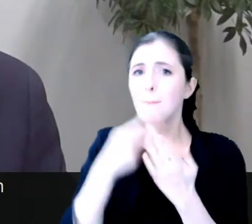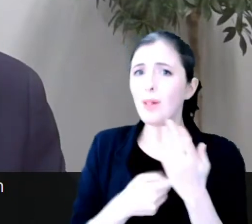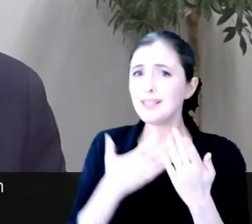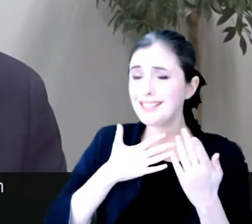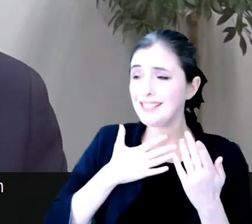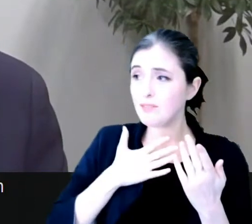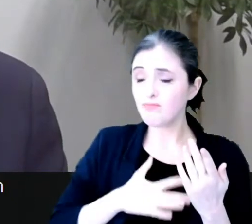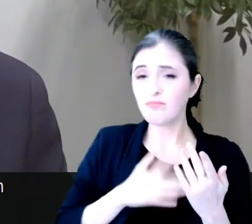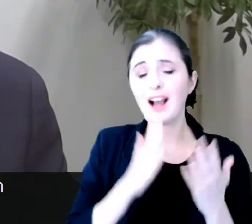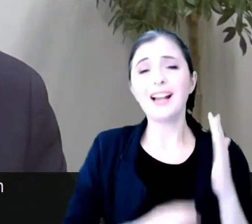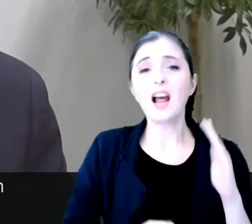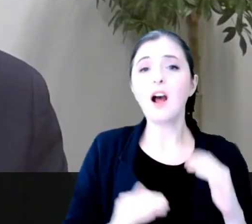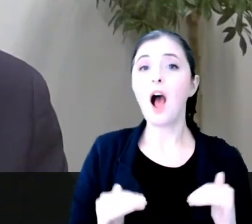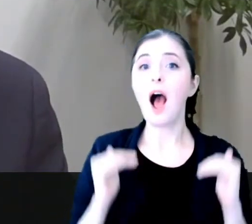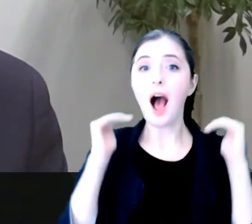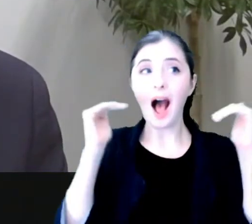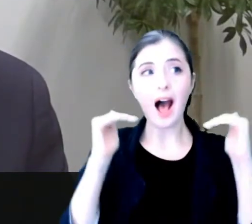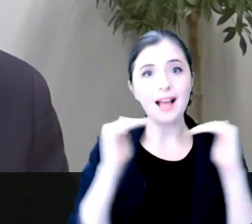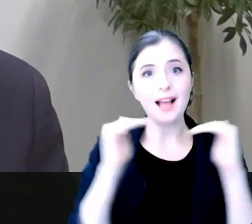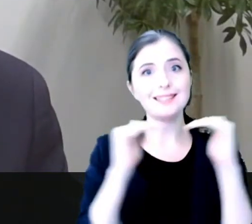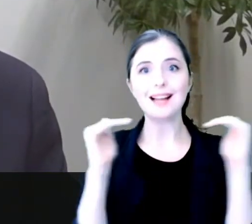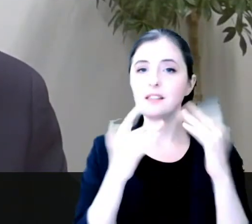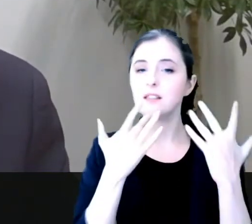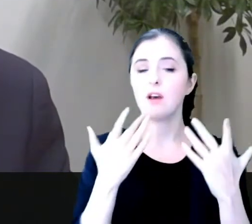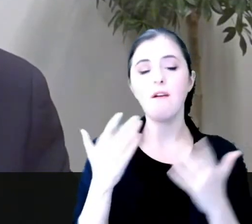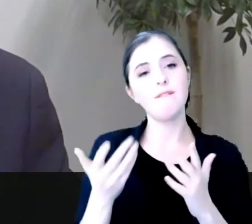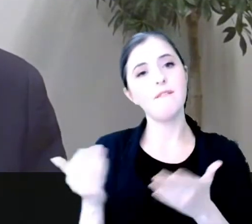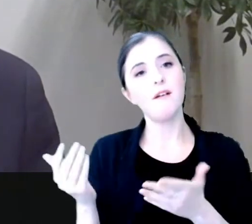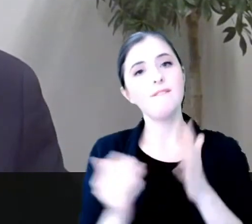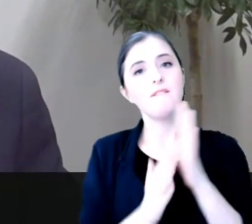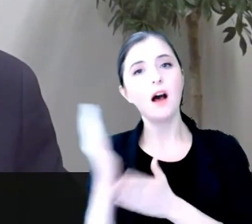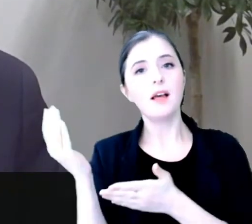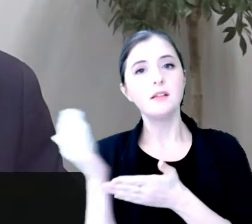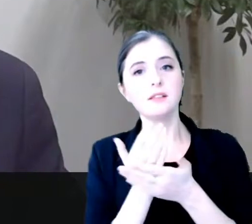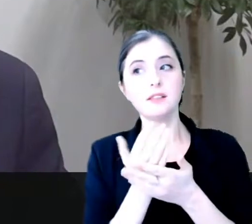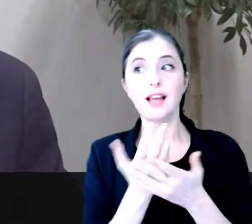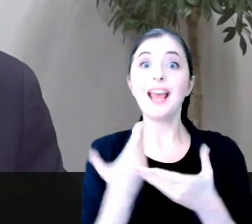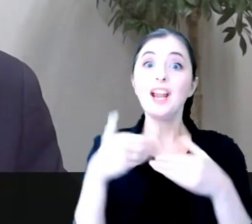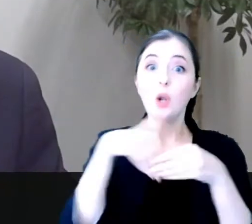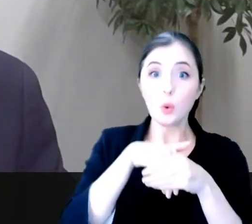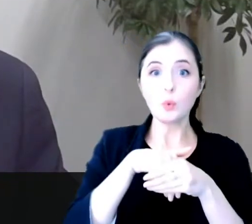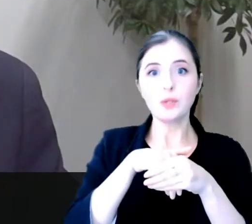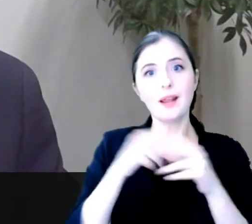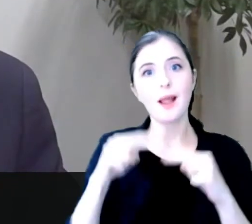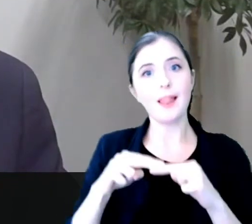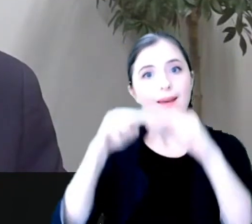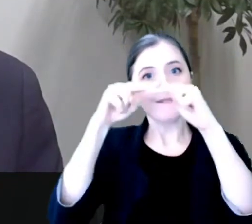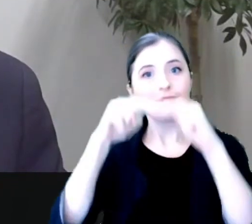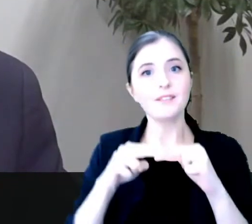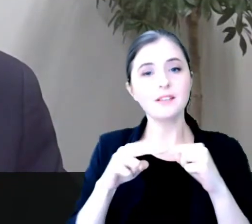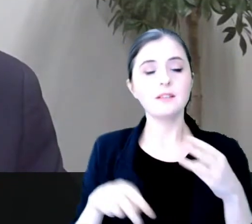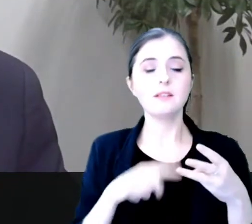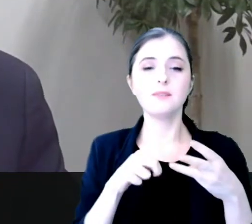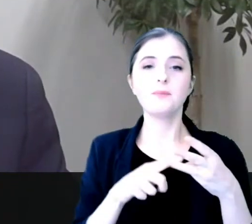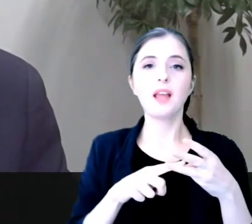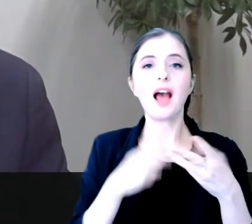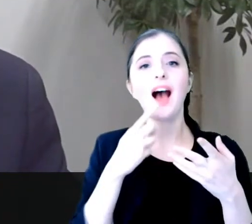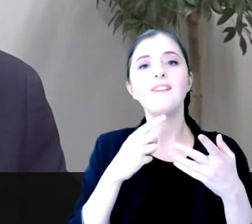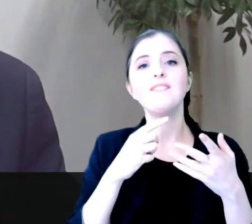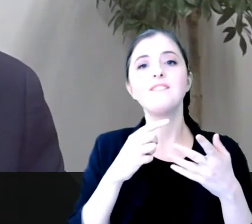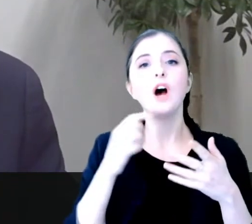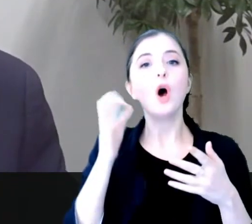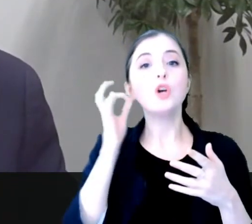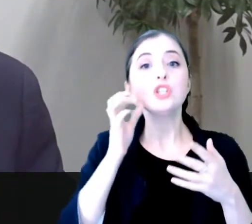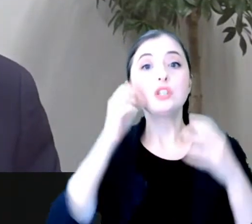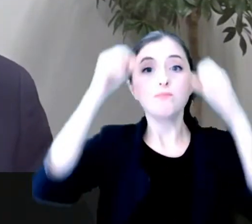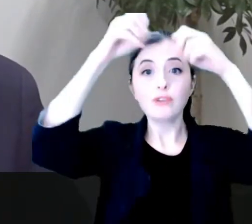safety, including fire safety lifts. We've also made sure there are sprinklers in every tall building, and the